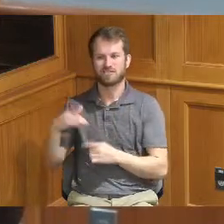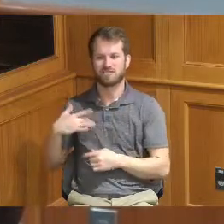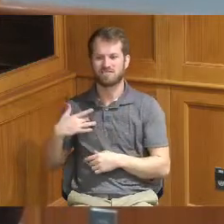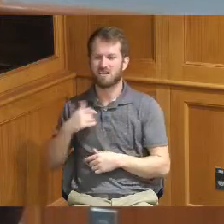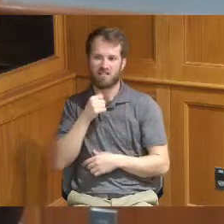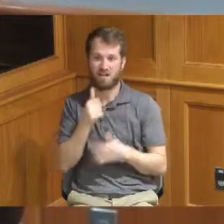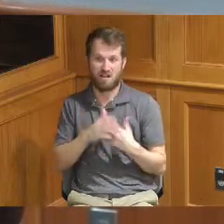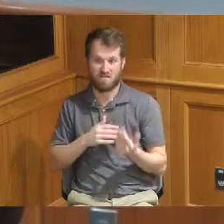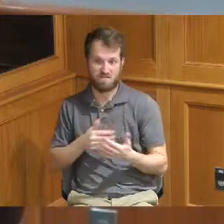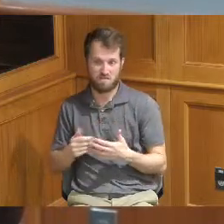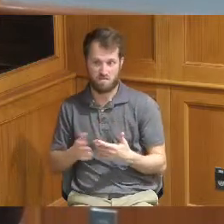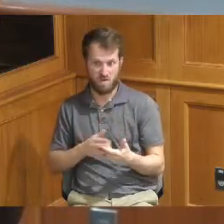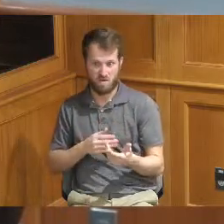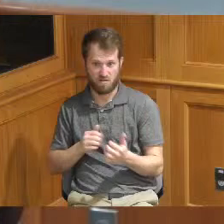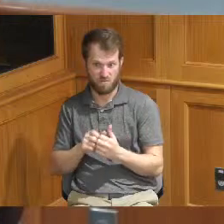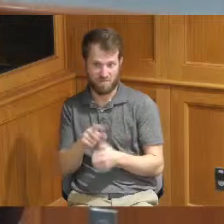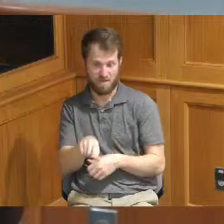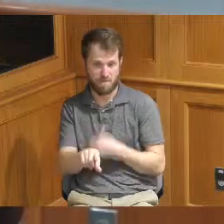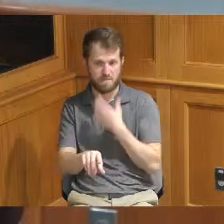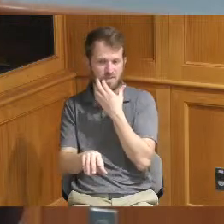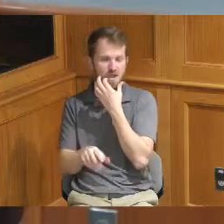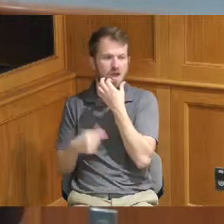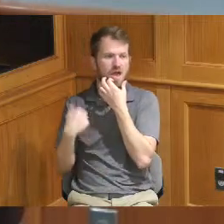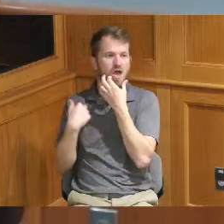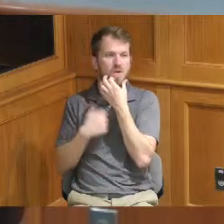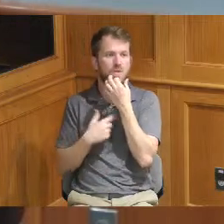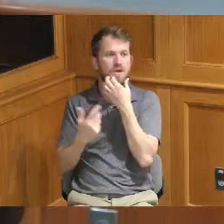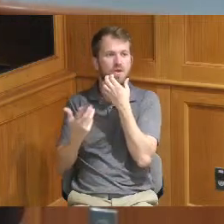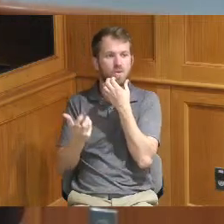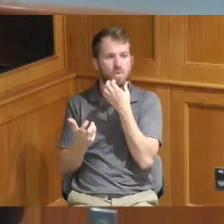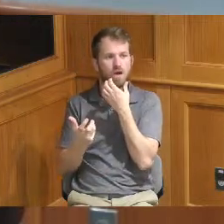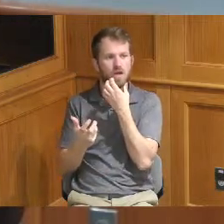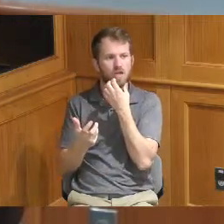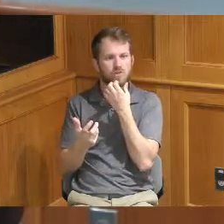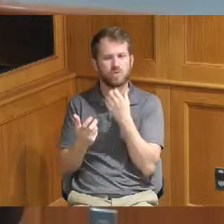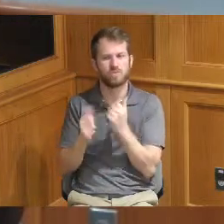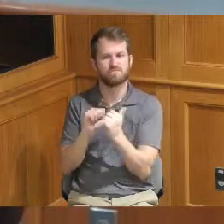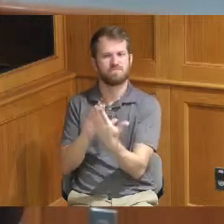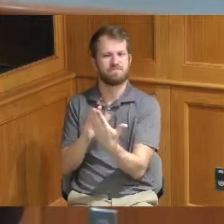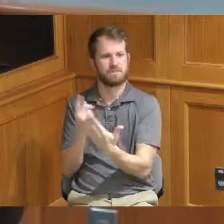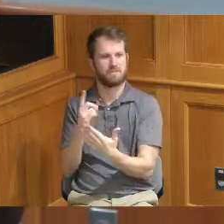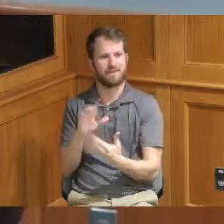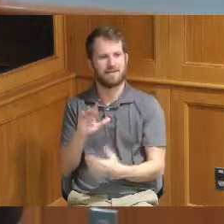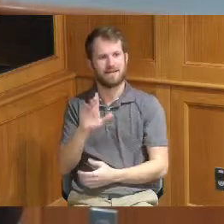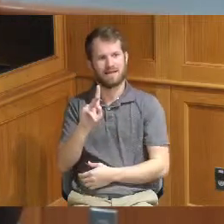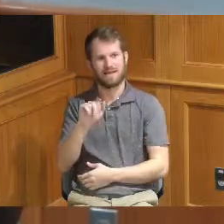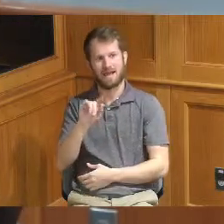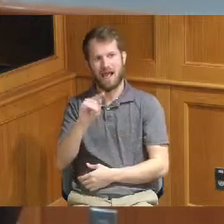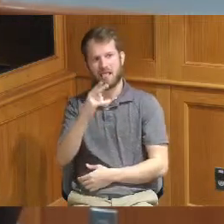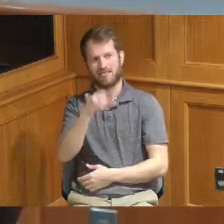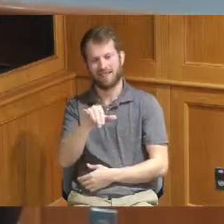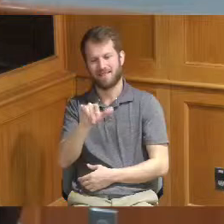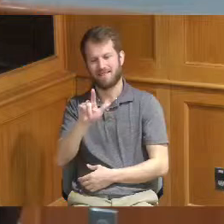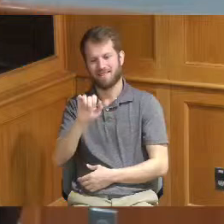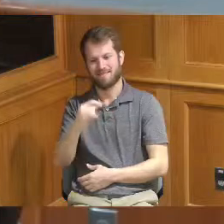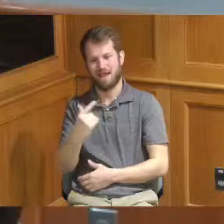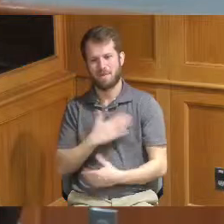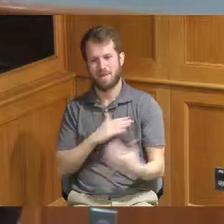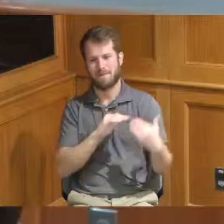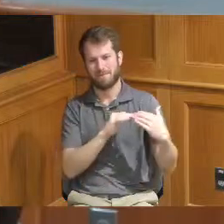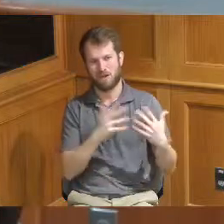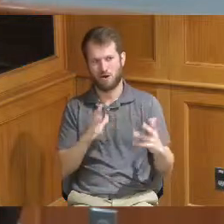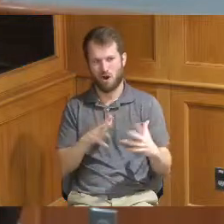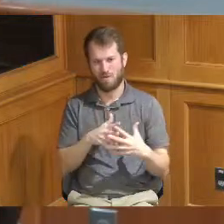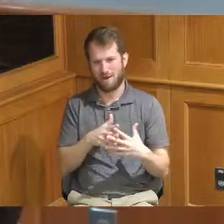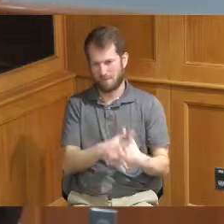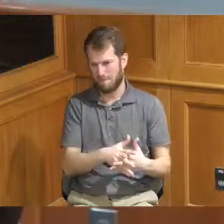uncomfortable. And we really wanted to do something about that. Kathy Legg is my peer that's already